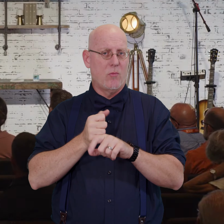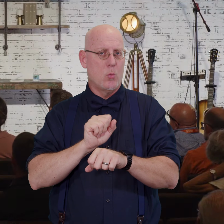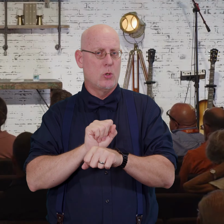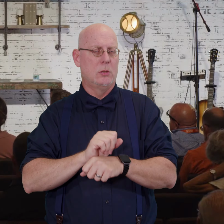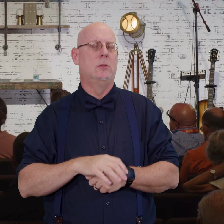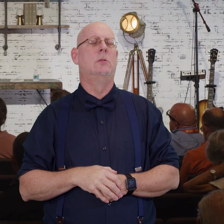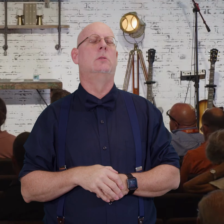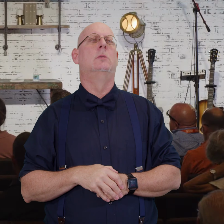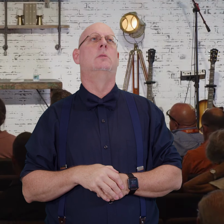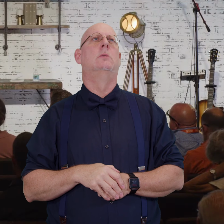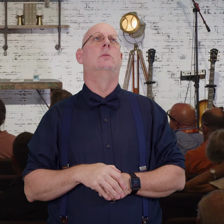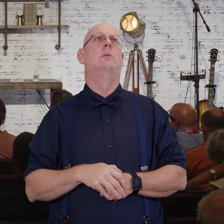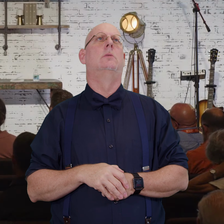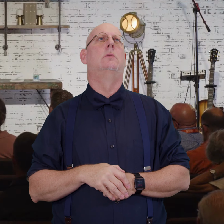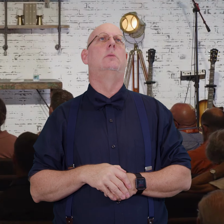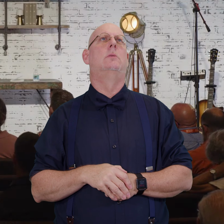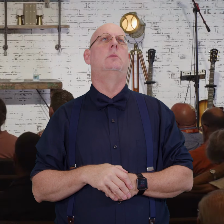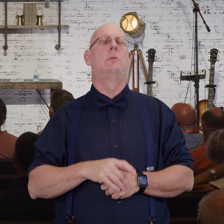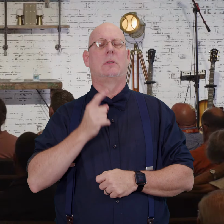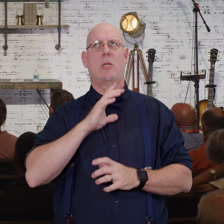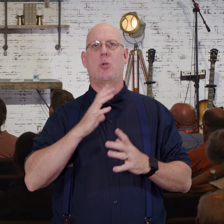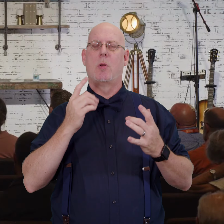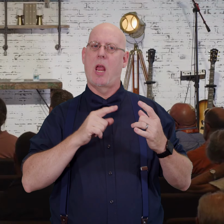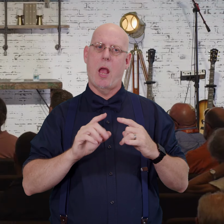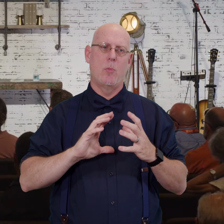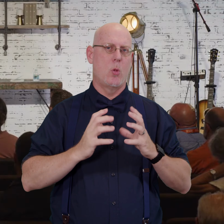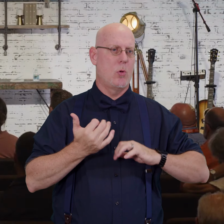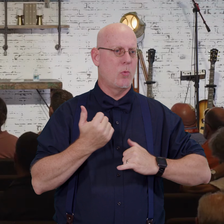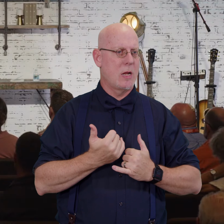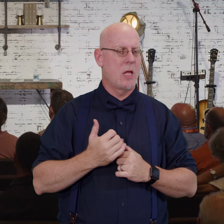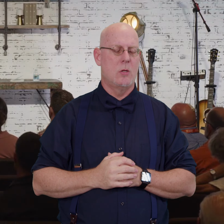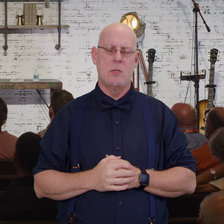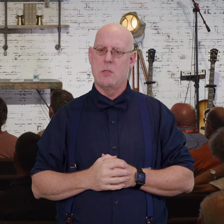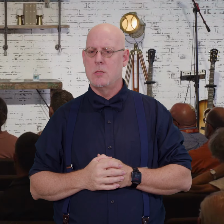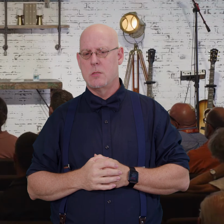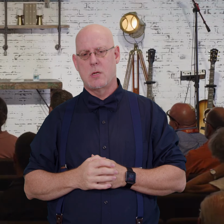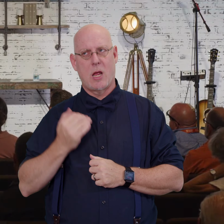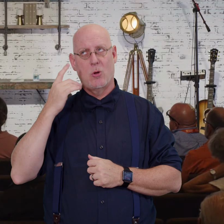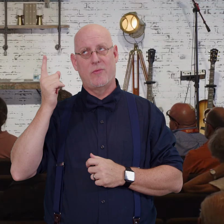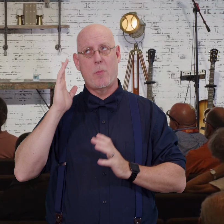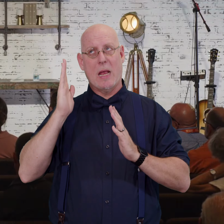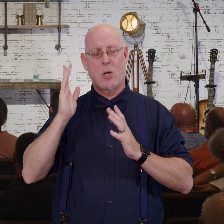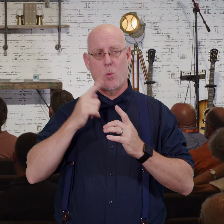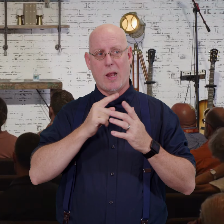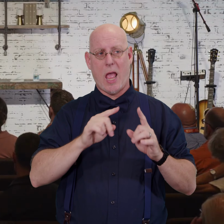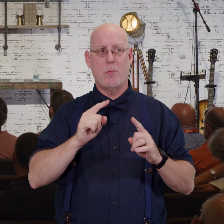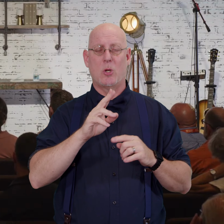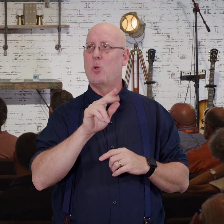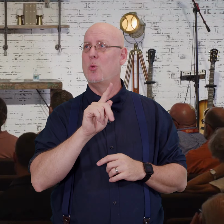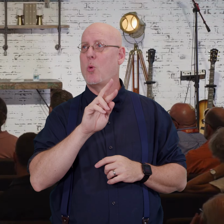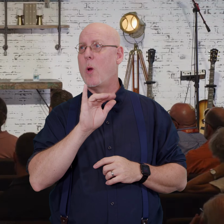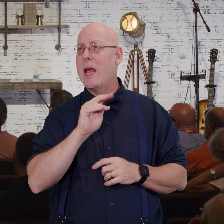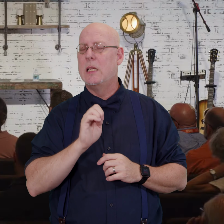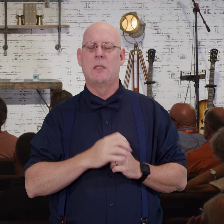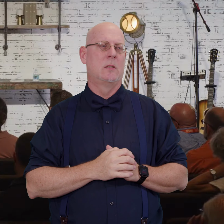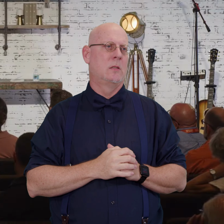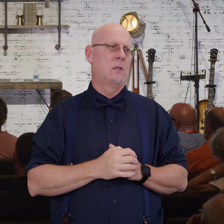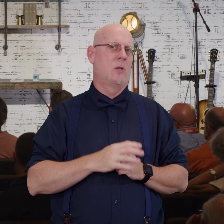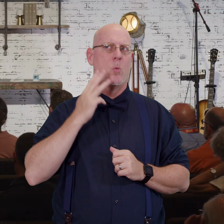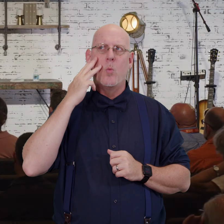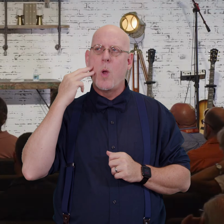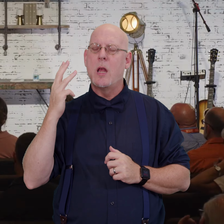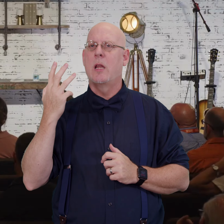operates. I am God, there's so much going on in the world right now. I don't know if you're paying attention to what's going on in Ukraine or